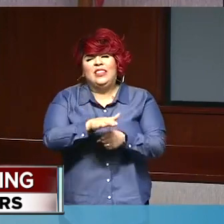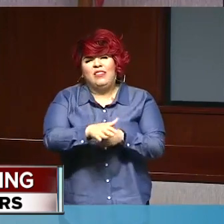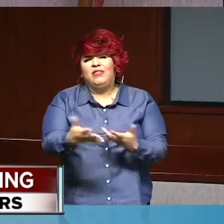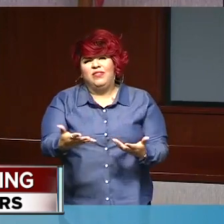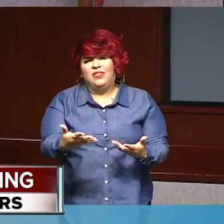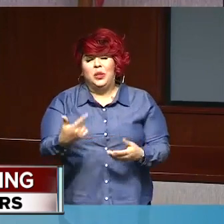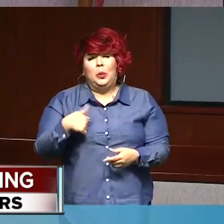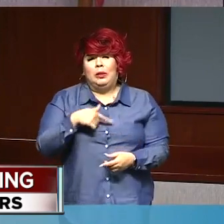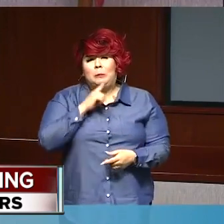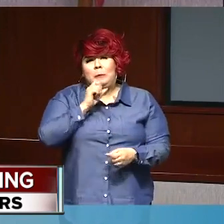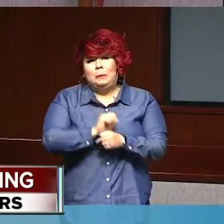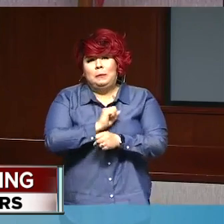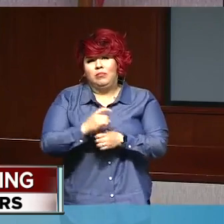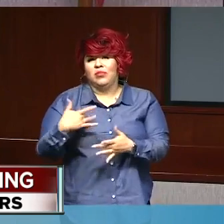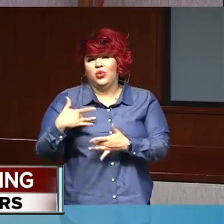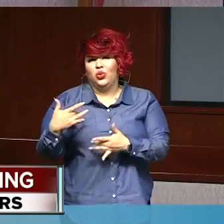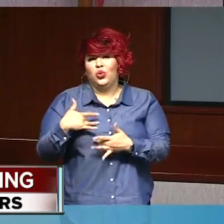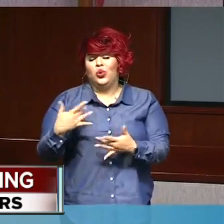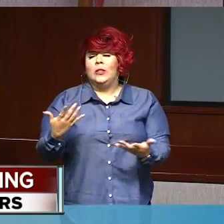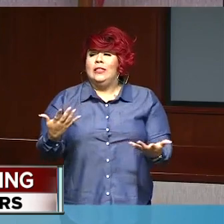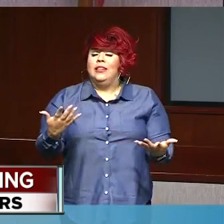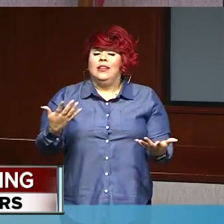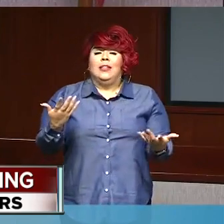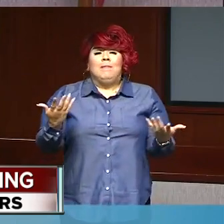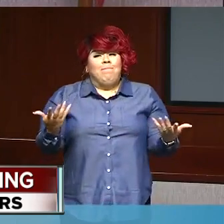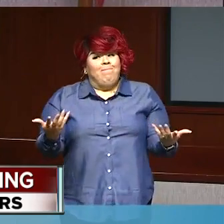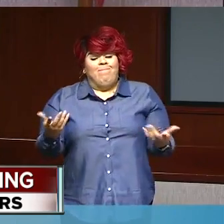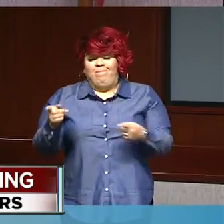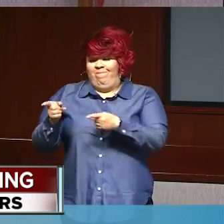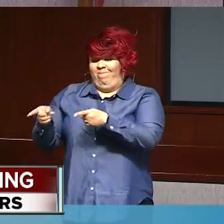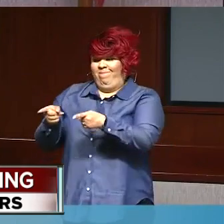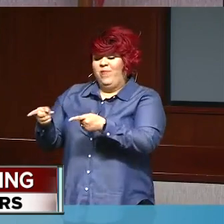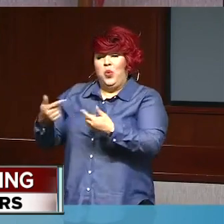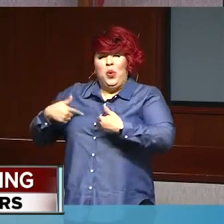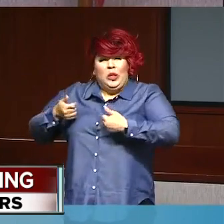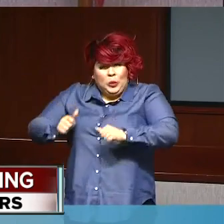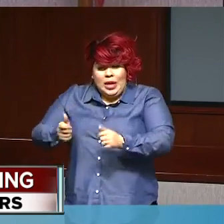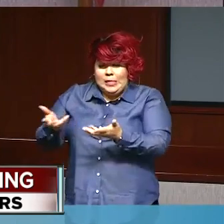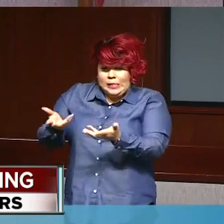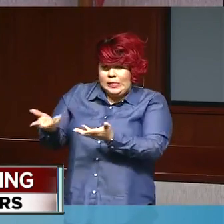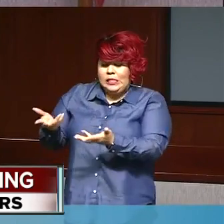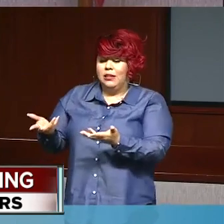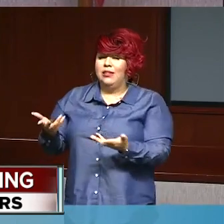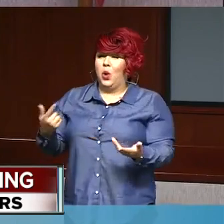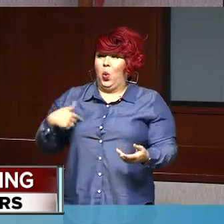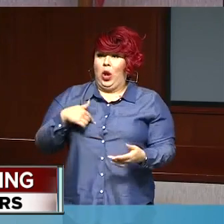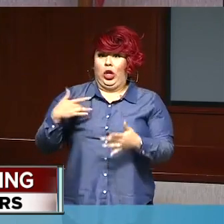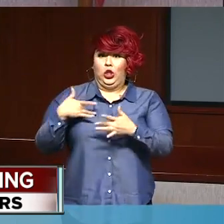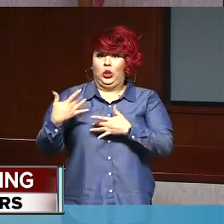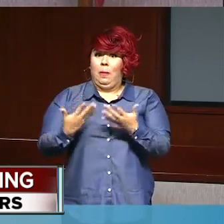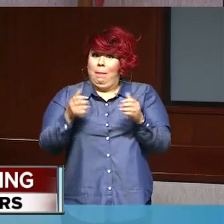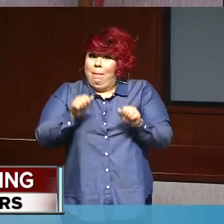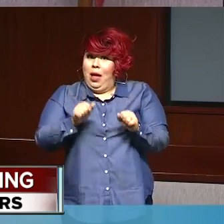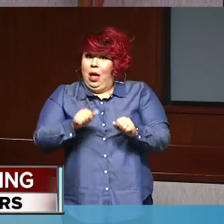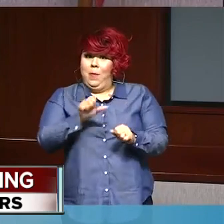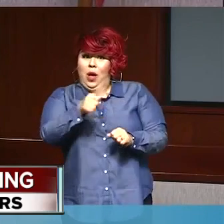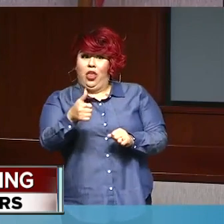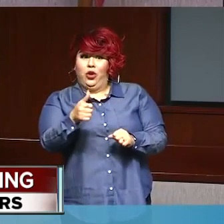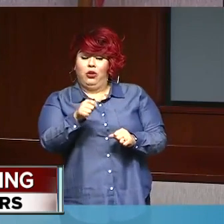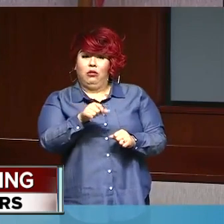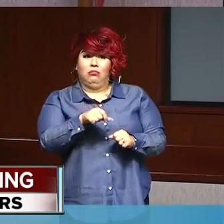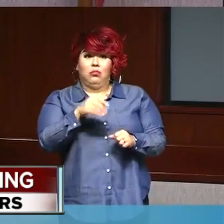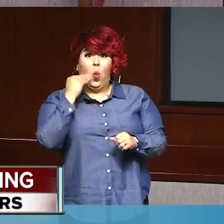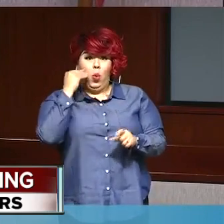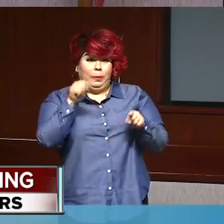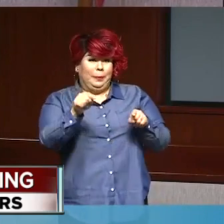We're concerned that although we're dealing with Kingston and Valley Convalescent now, that there are other facilities. I mean, there's 19